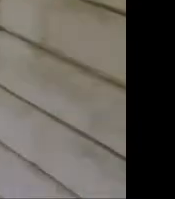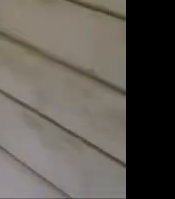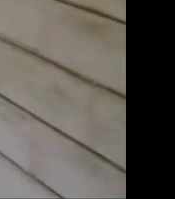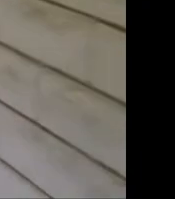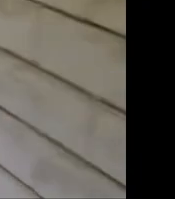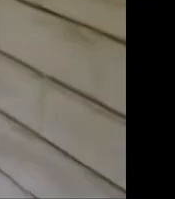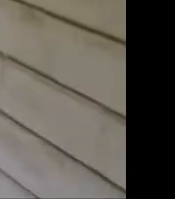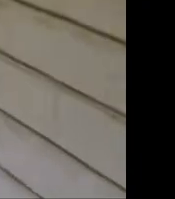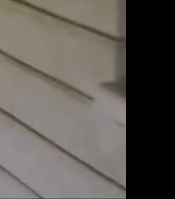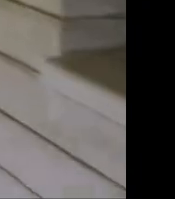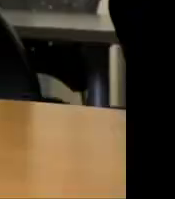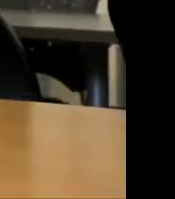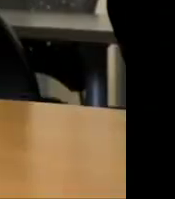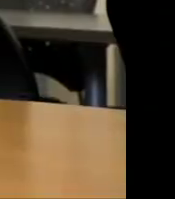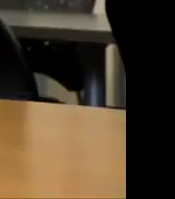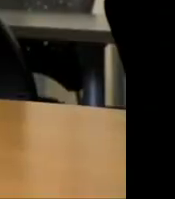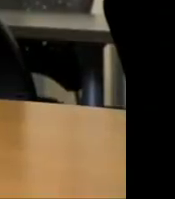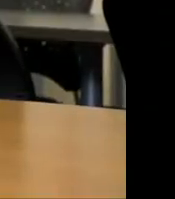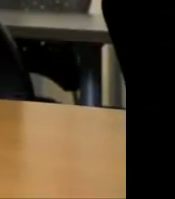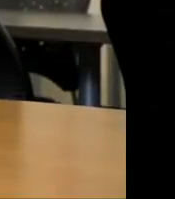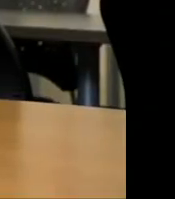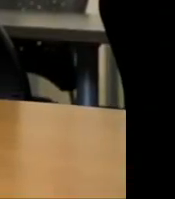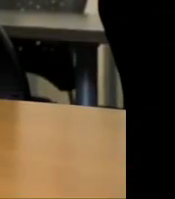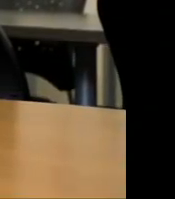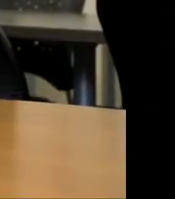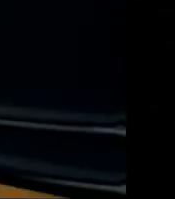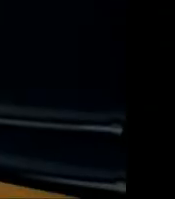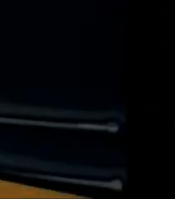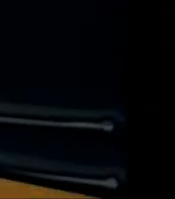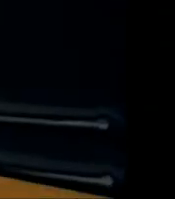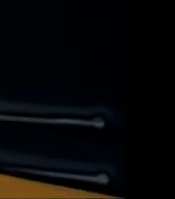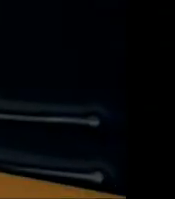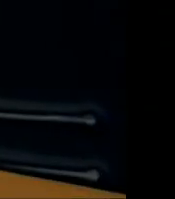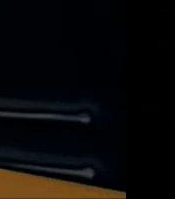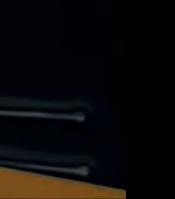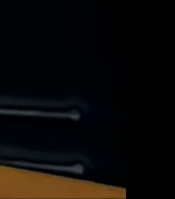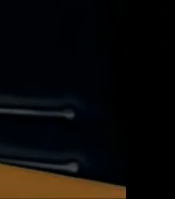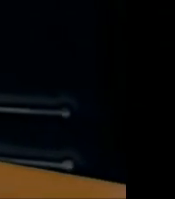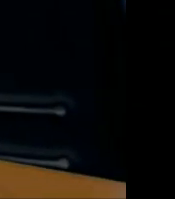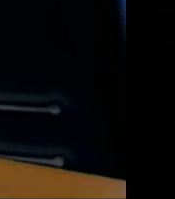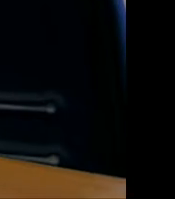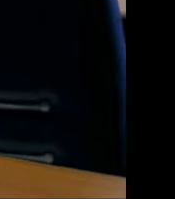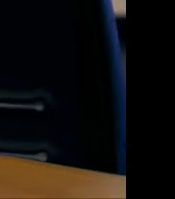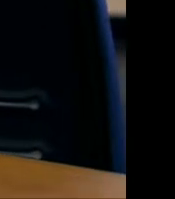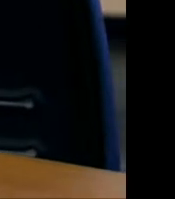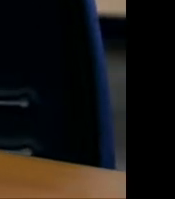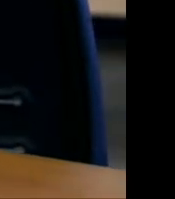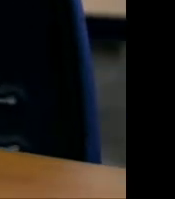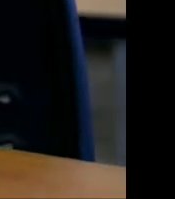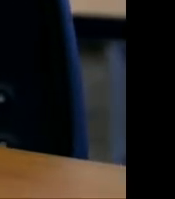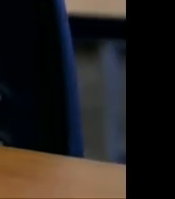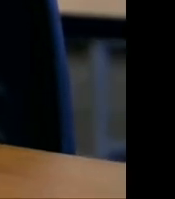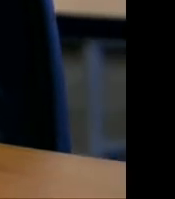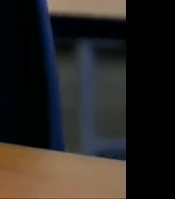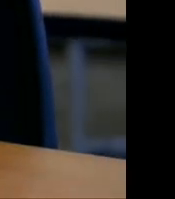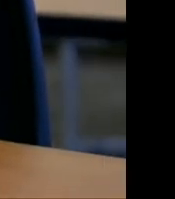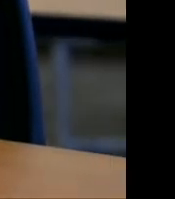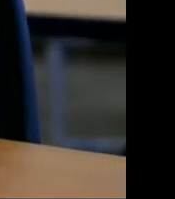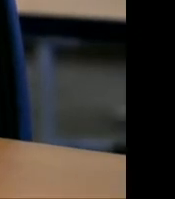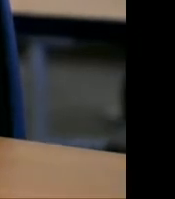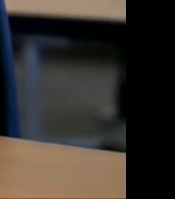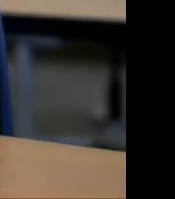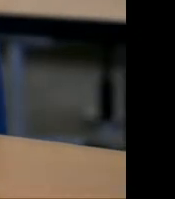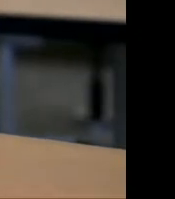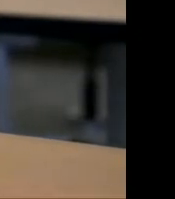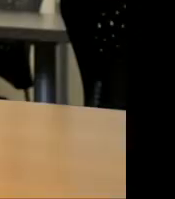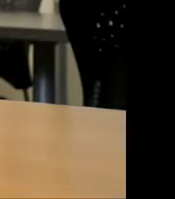class. This was crucial to my time here. The class was daunting, to say the least. Statistics with Michael Kinter, who does not mess around. But through those